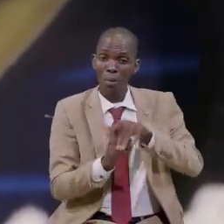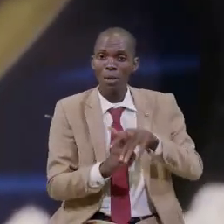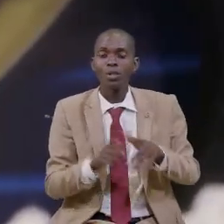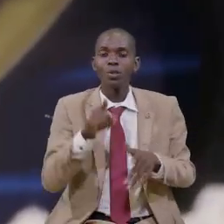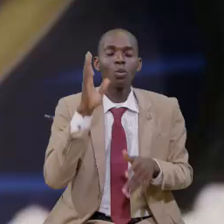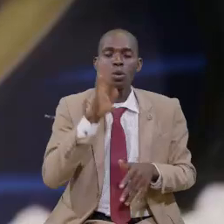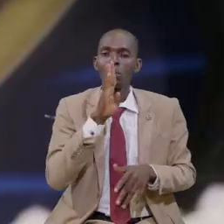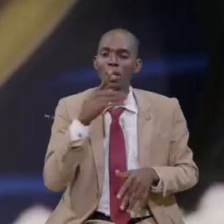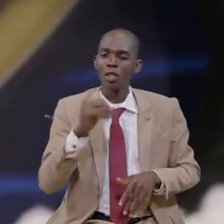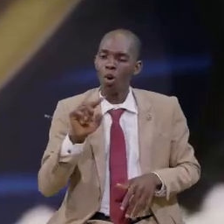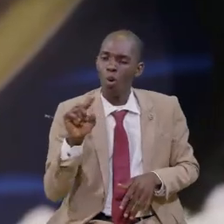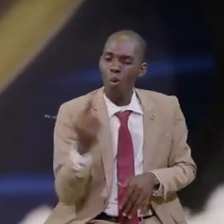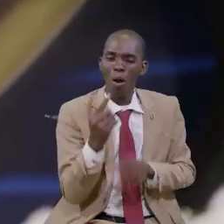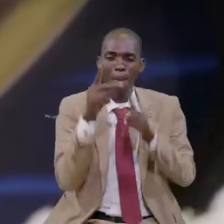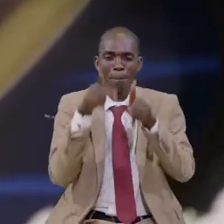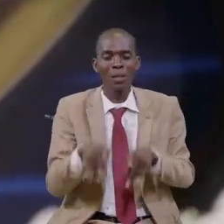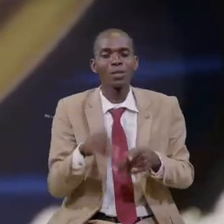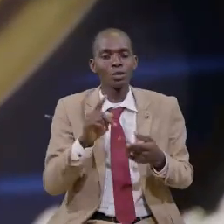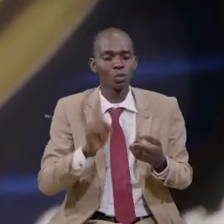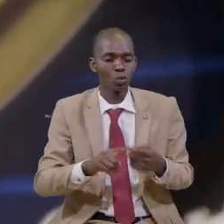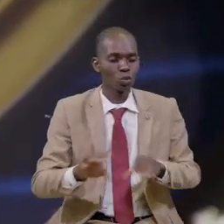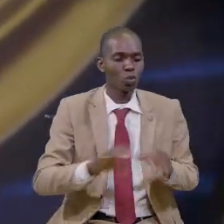do what others cannot do.